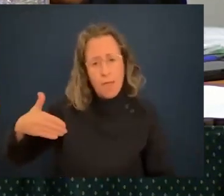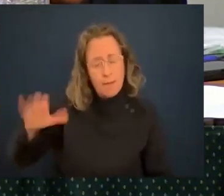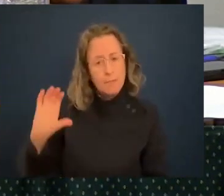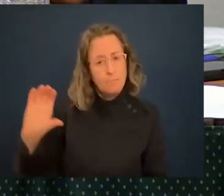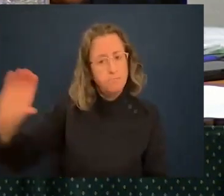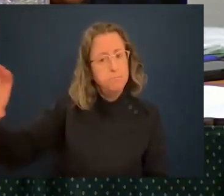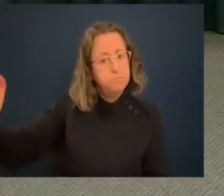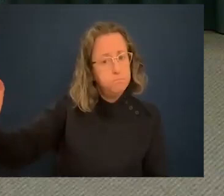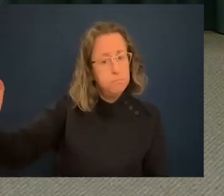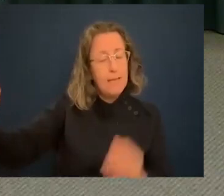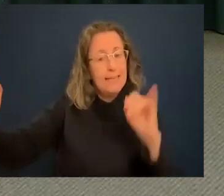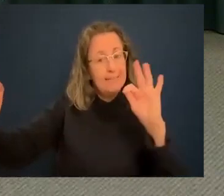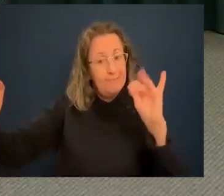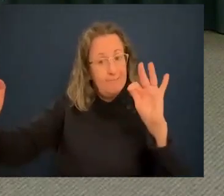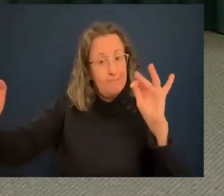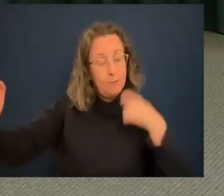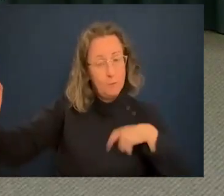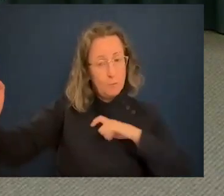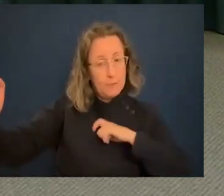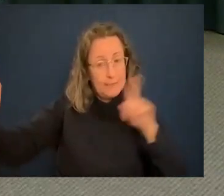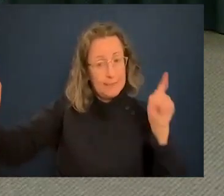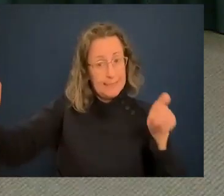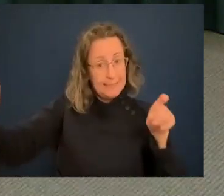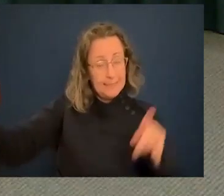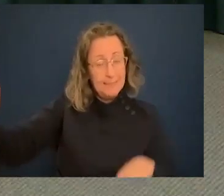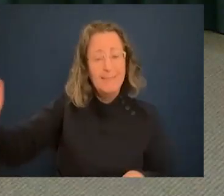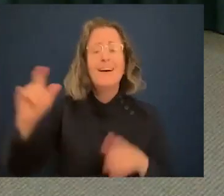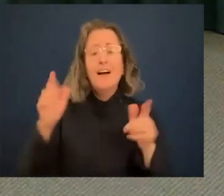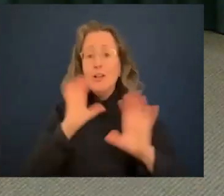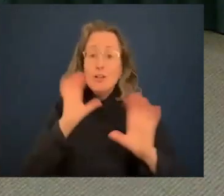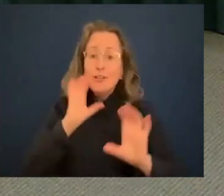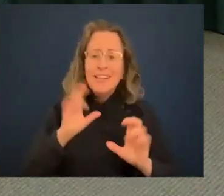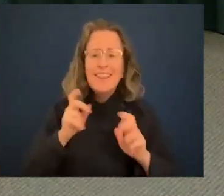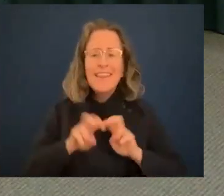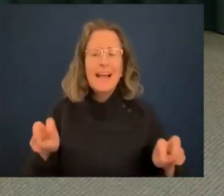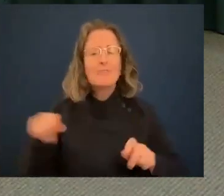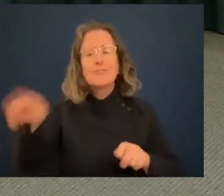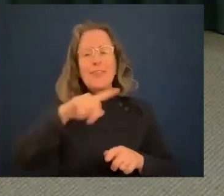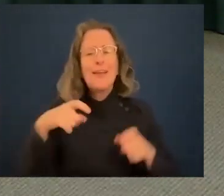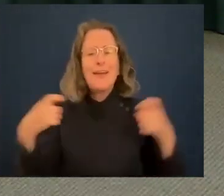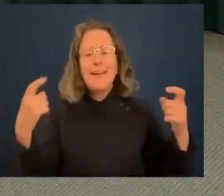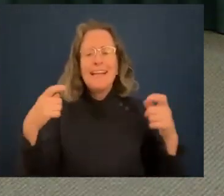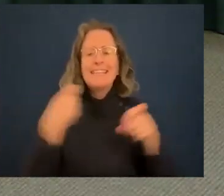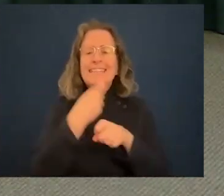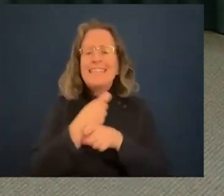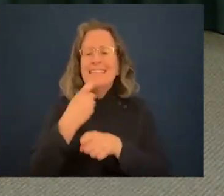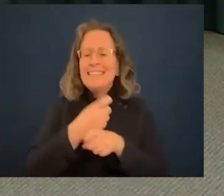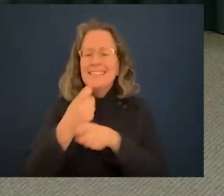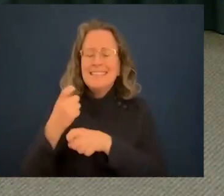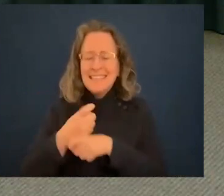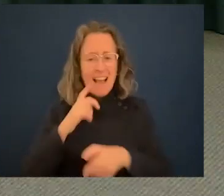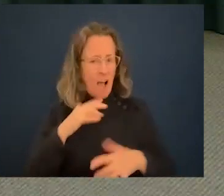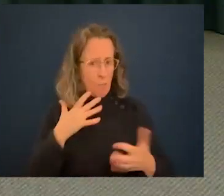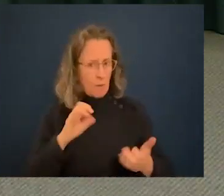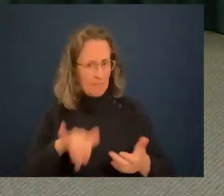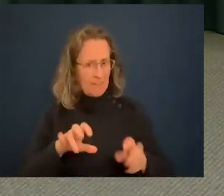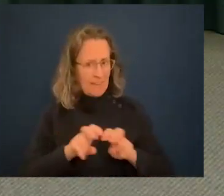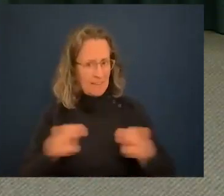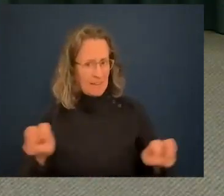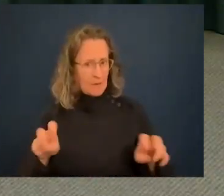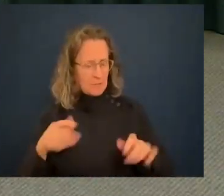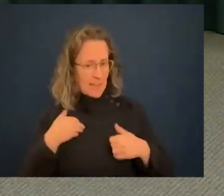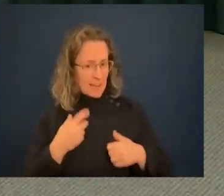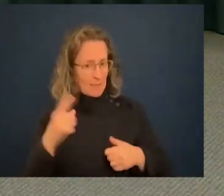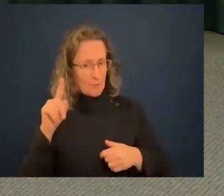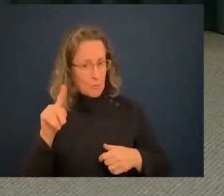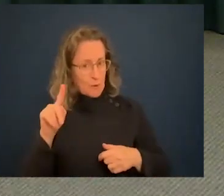count s the couch with a million and a half dollars um are there board members uh I can speak